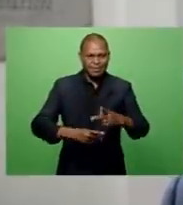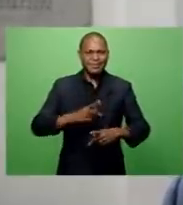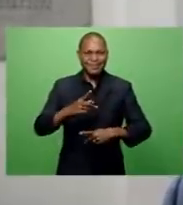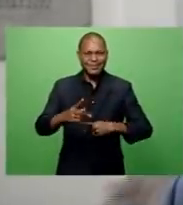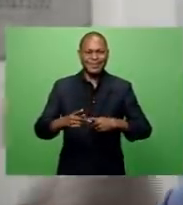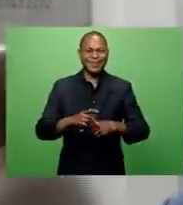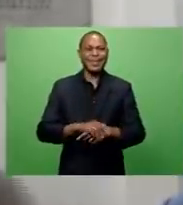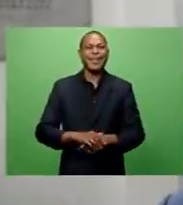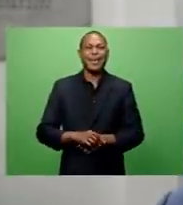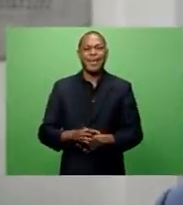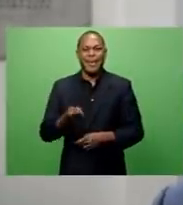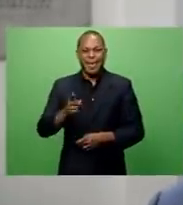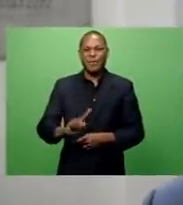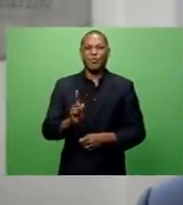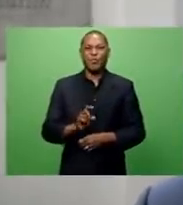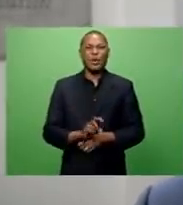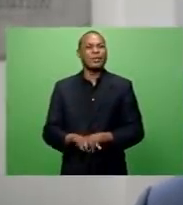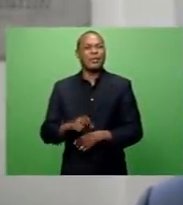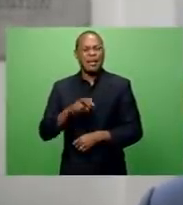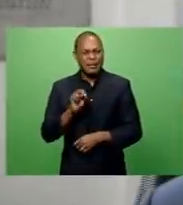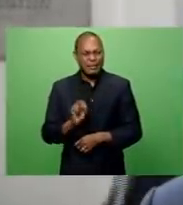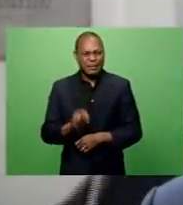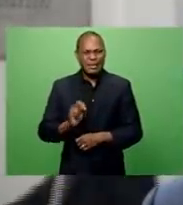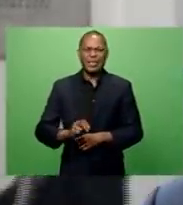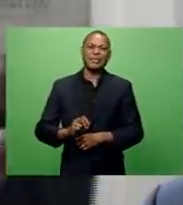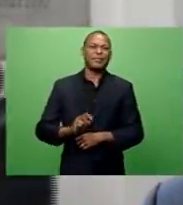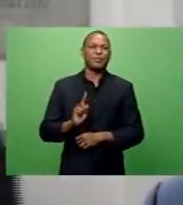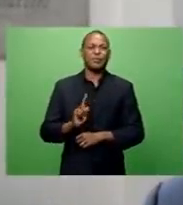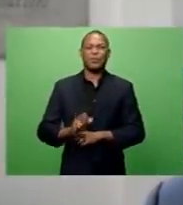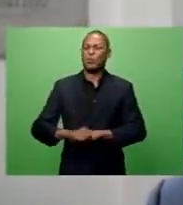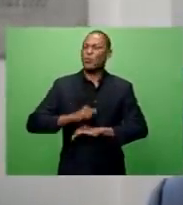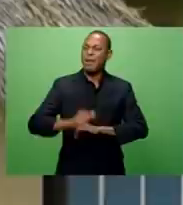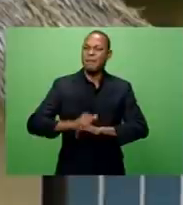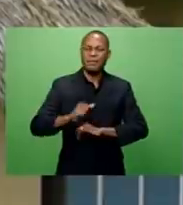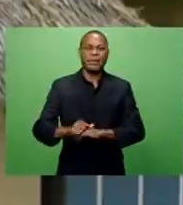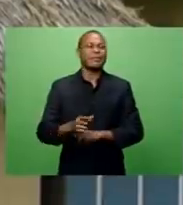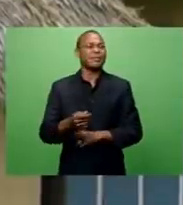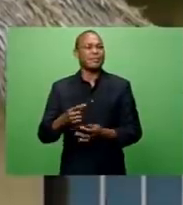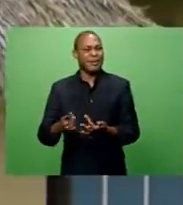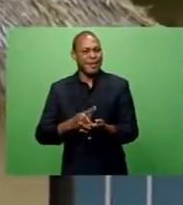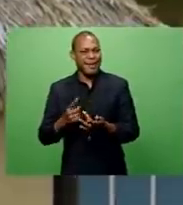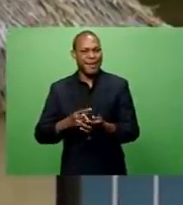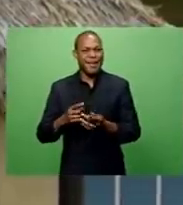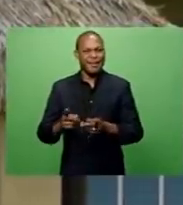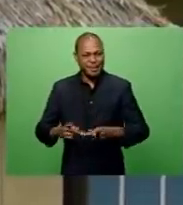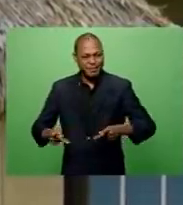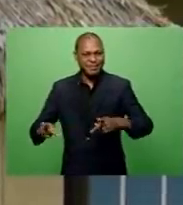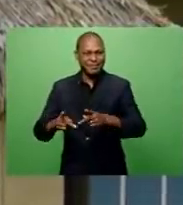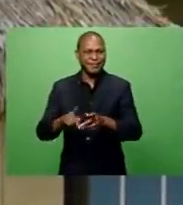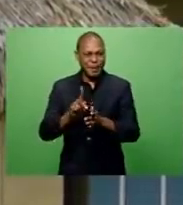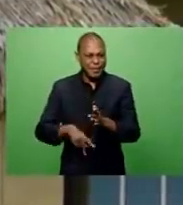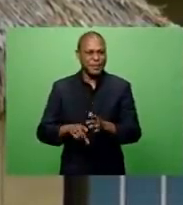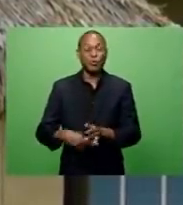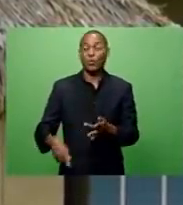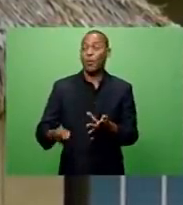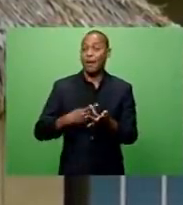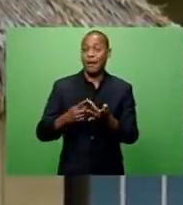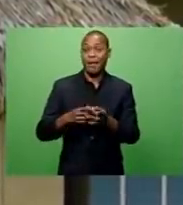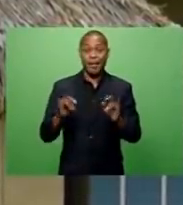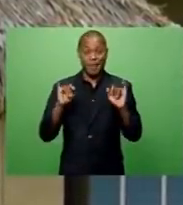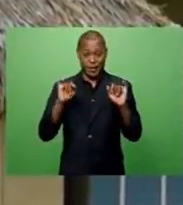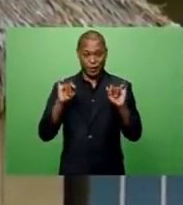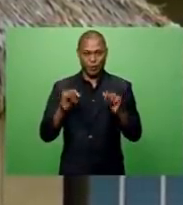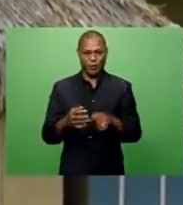obviously, that should have been advertised externally outside the university or only advertised internally. The minister says these and other issues are before the